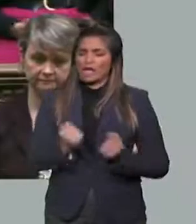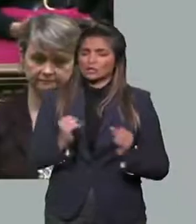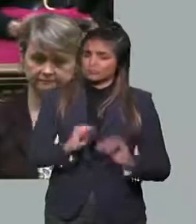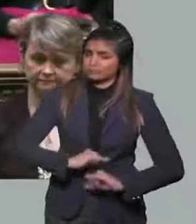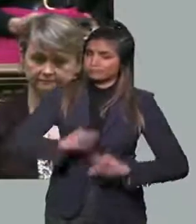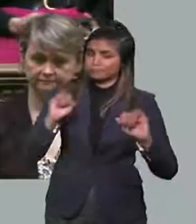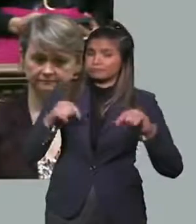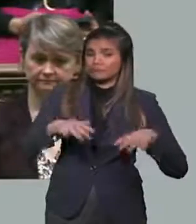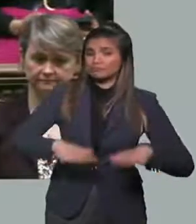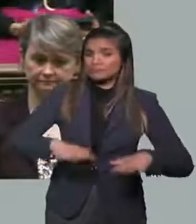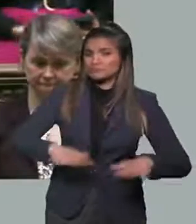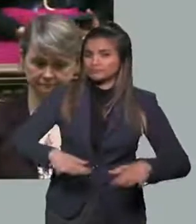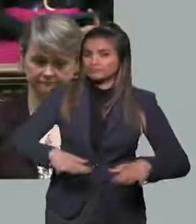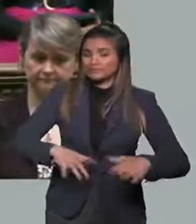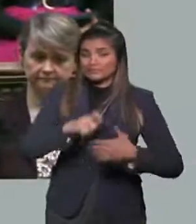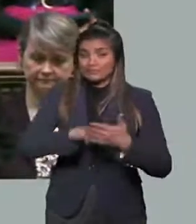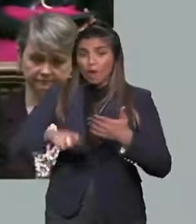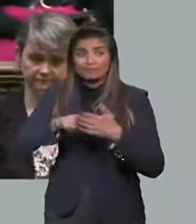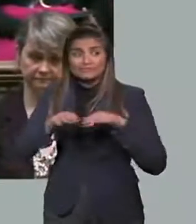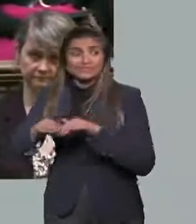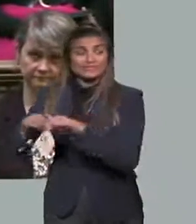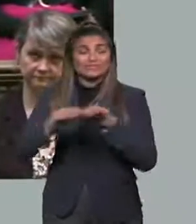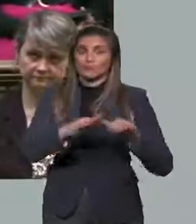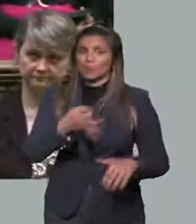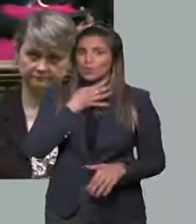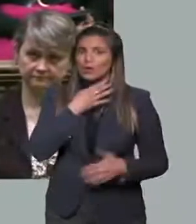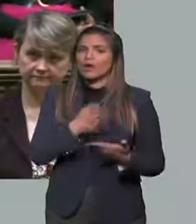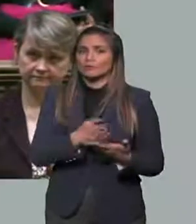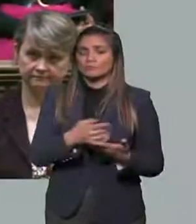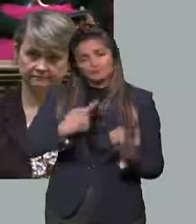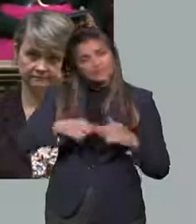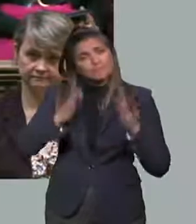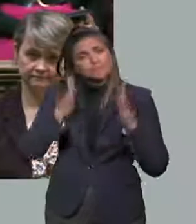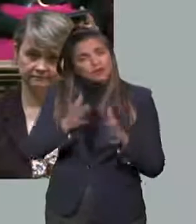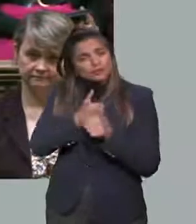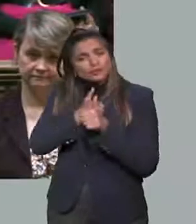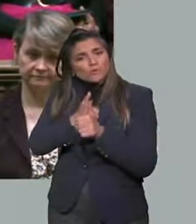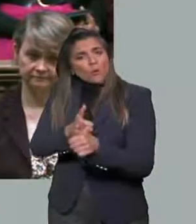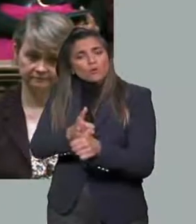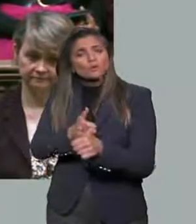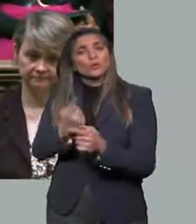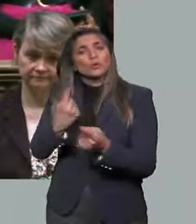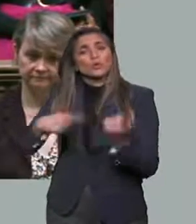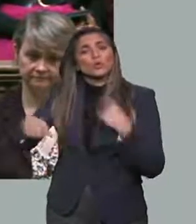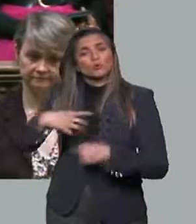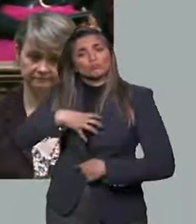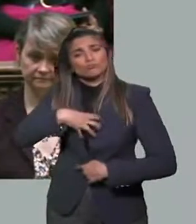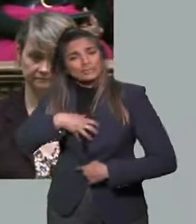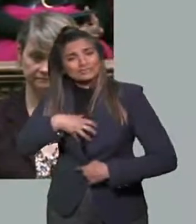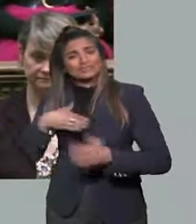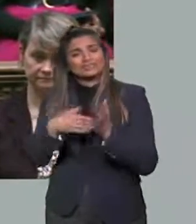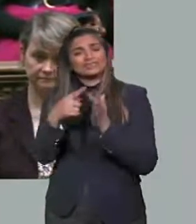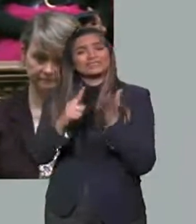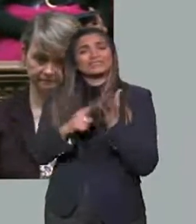Britain. Democracy is at risk. We must support the courageous efforts of President Zelensky and